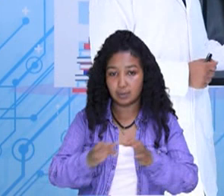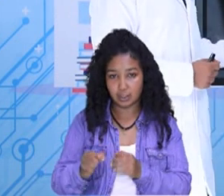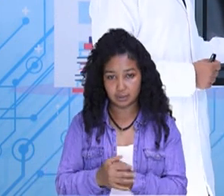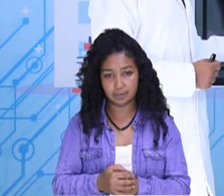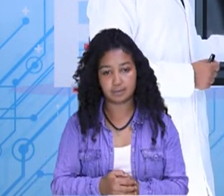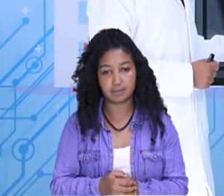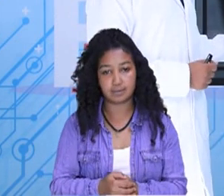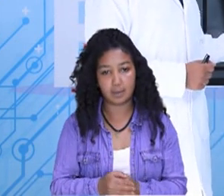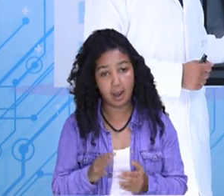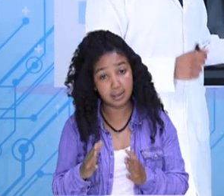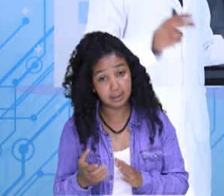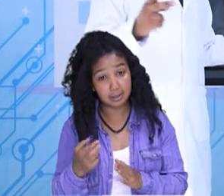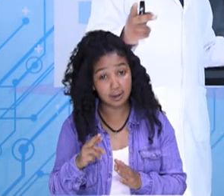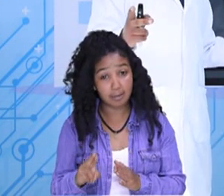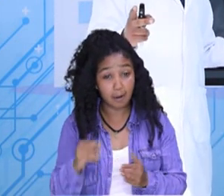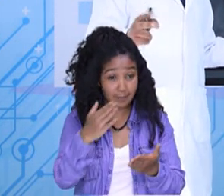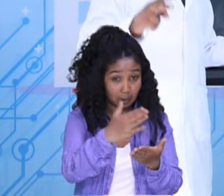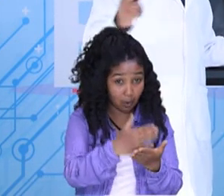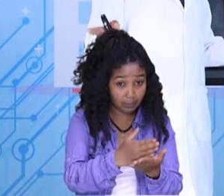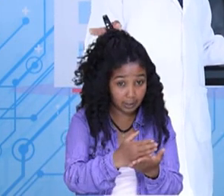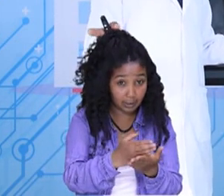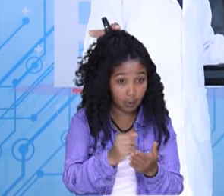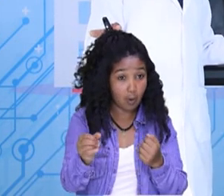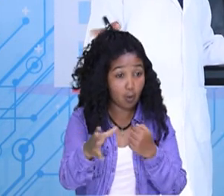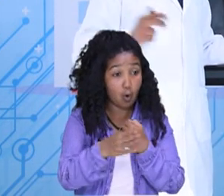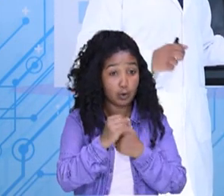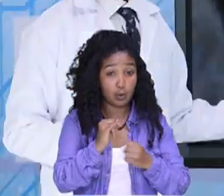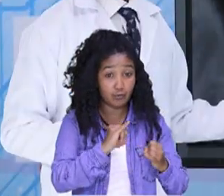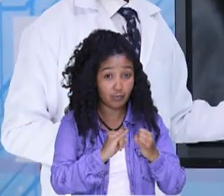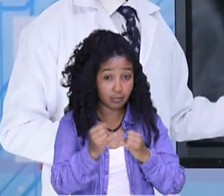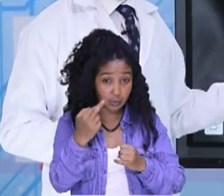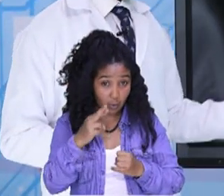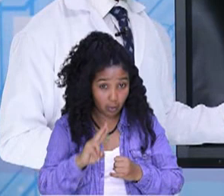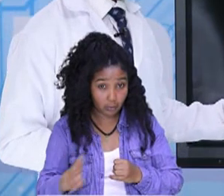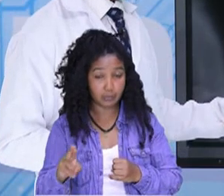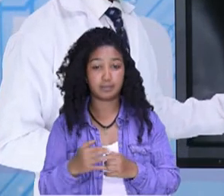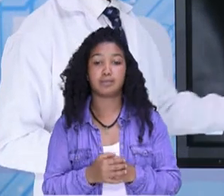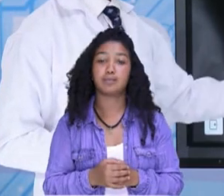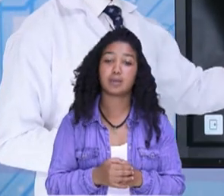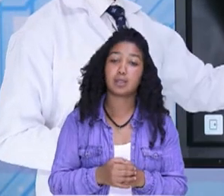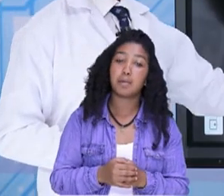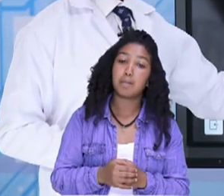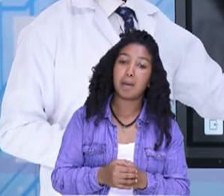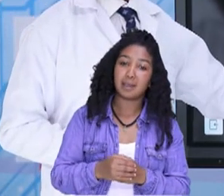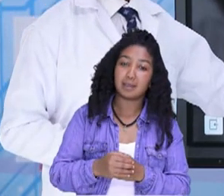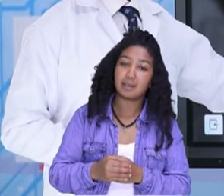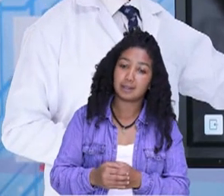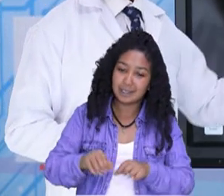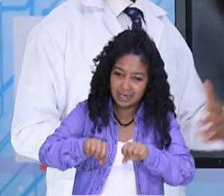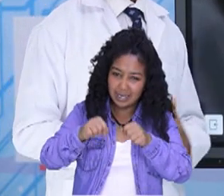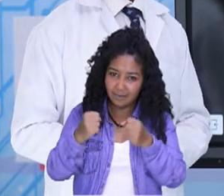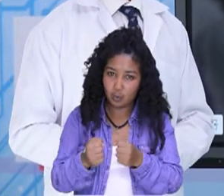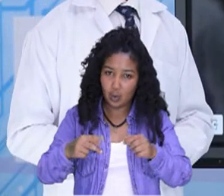either by stopping copying of information or by cleaving